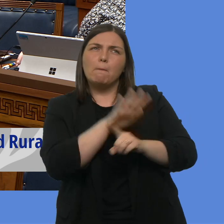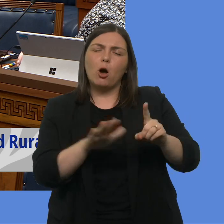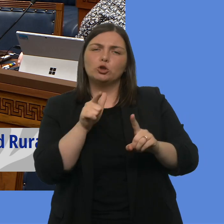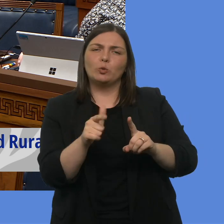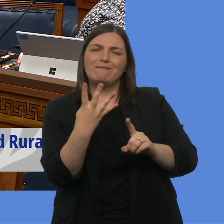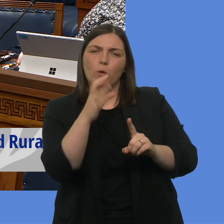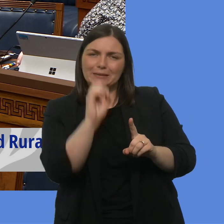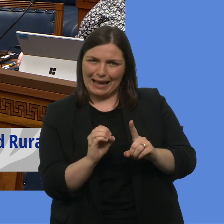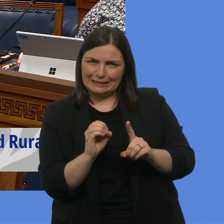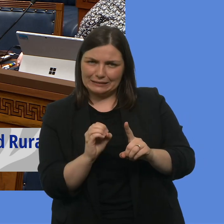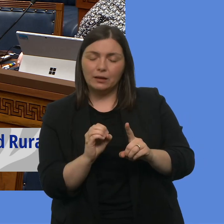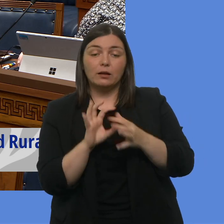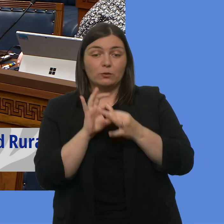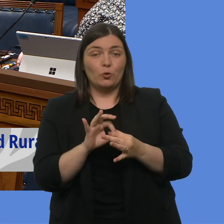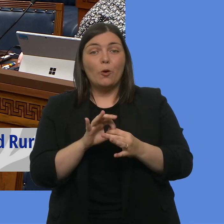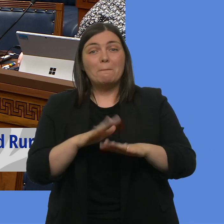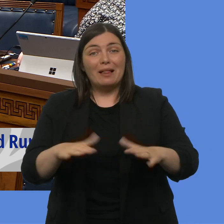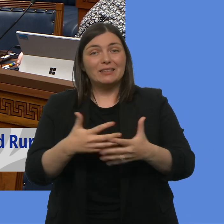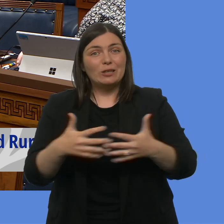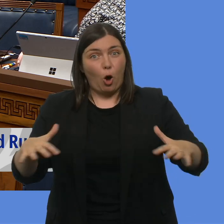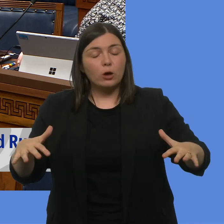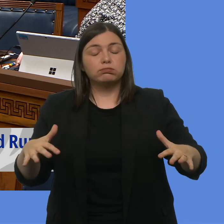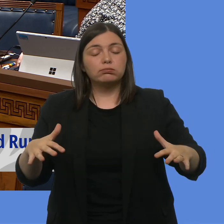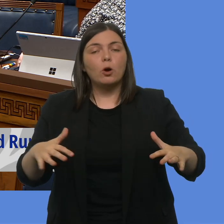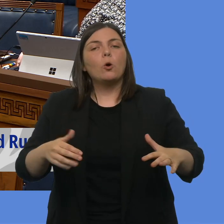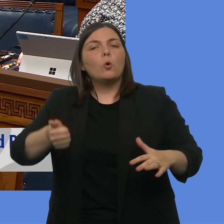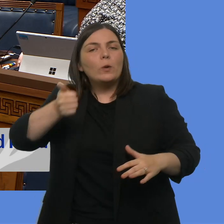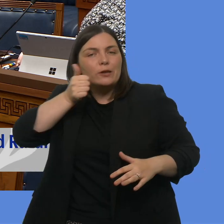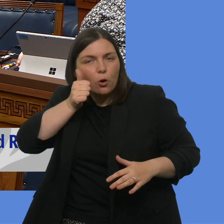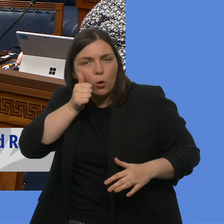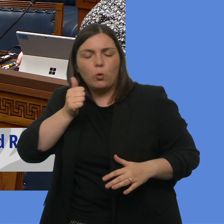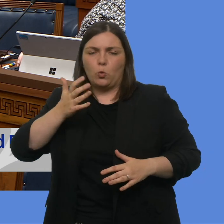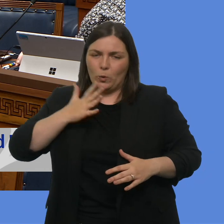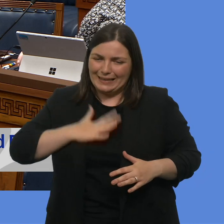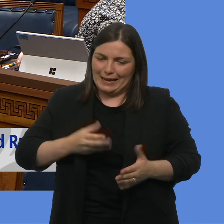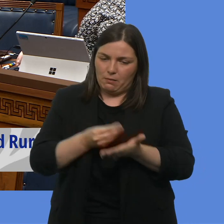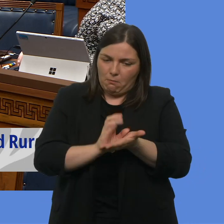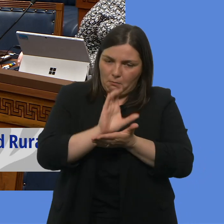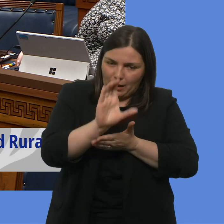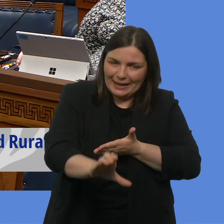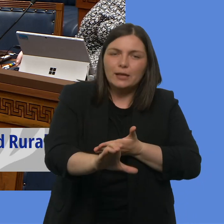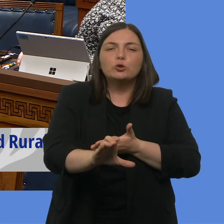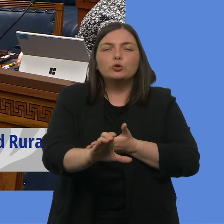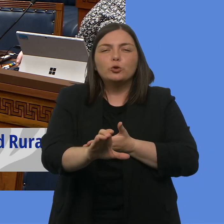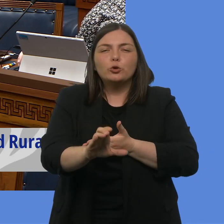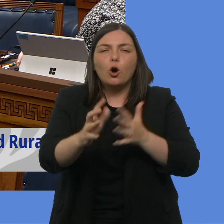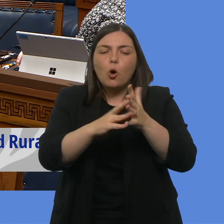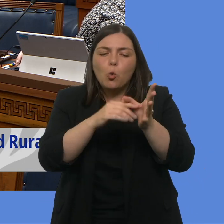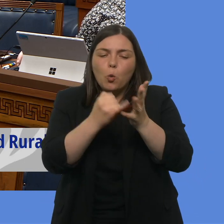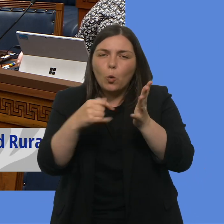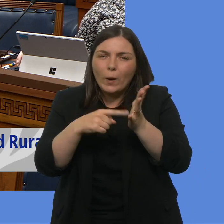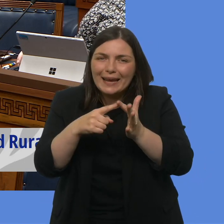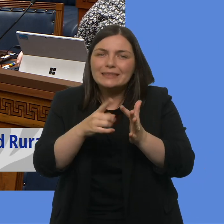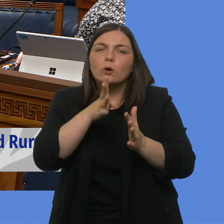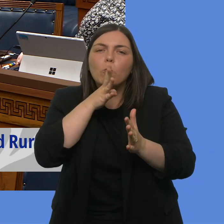it's quite substantial. We know there's a need for investment in the Kinnaker wastewater treatment works in Hollywood, and that's a specific impact